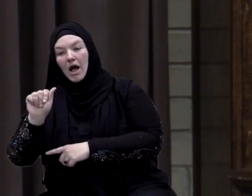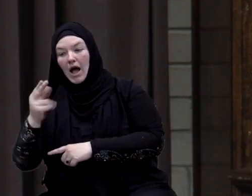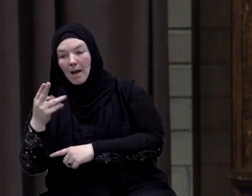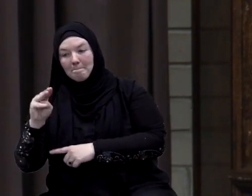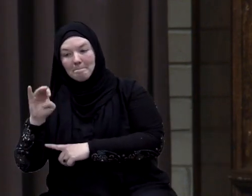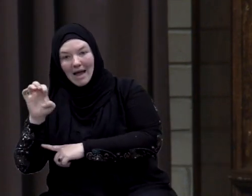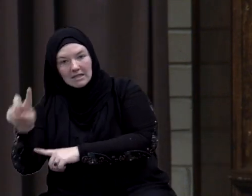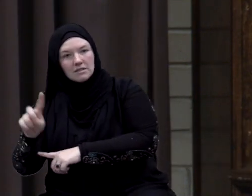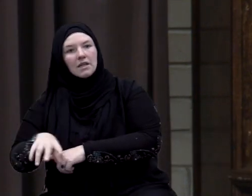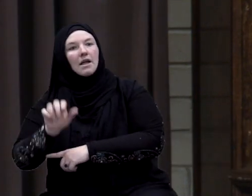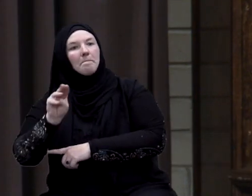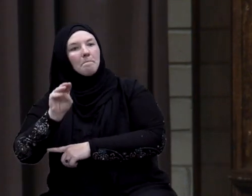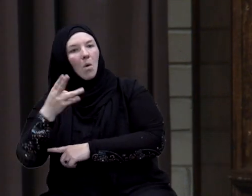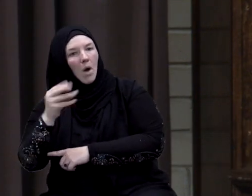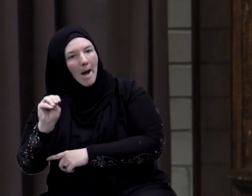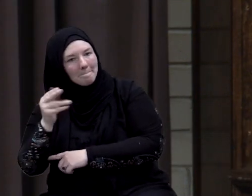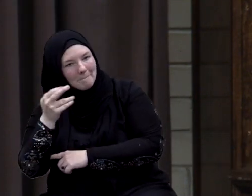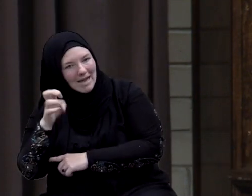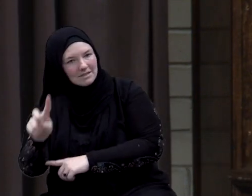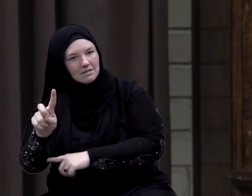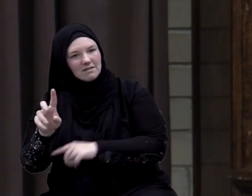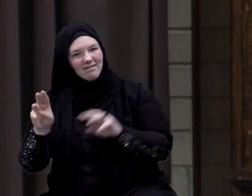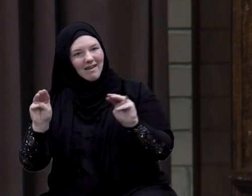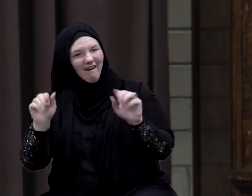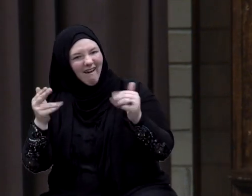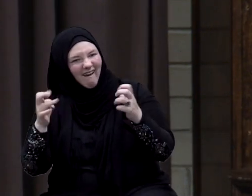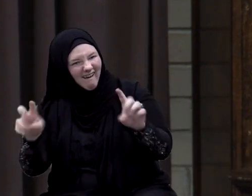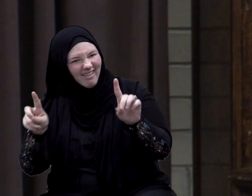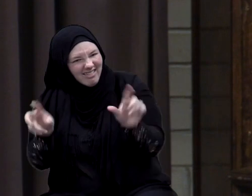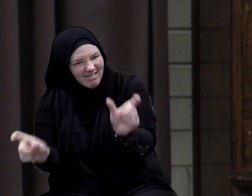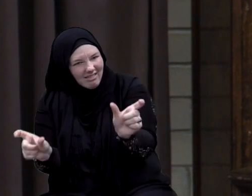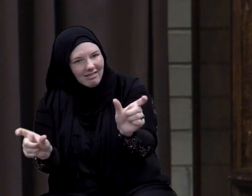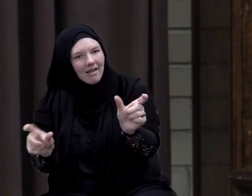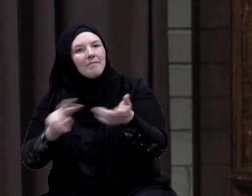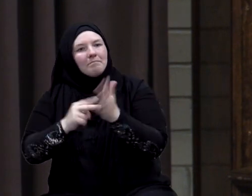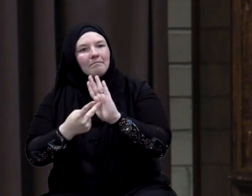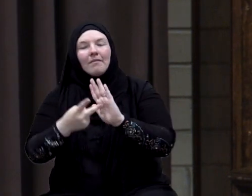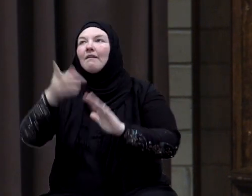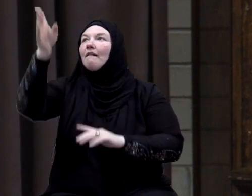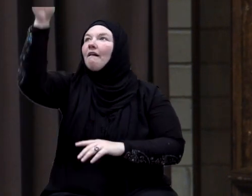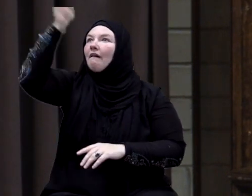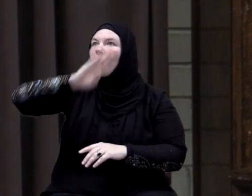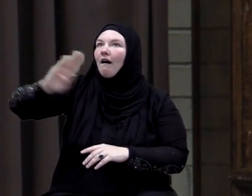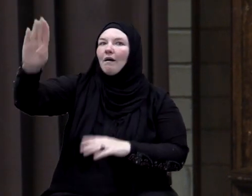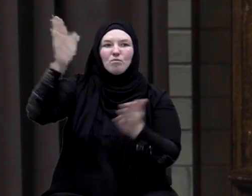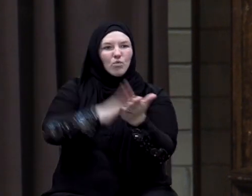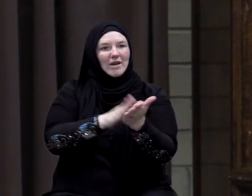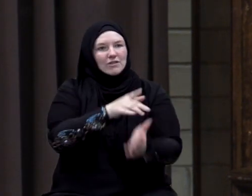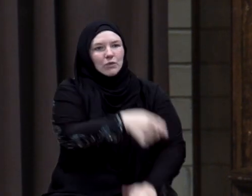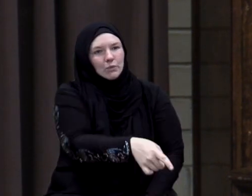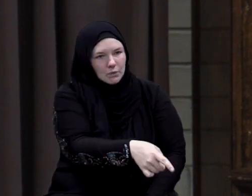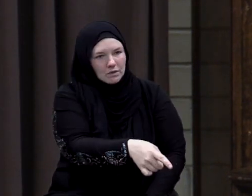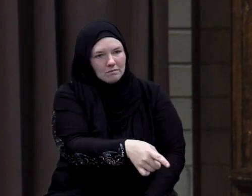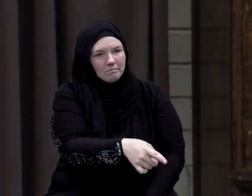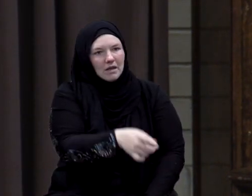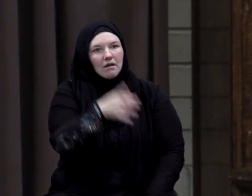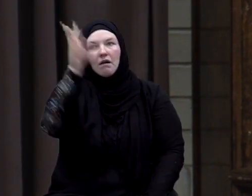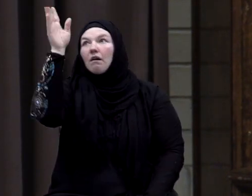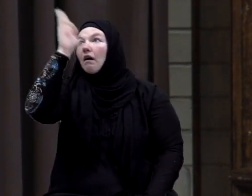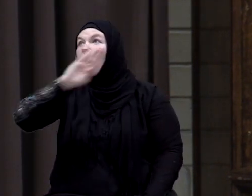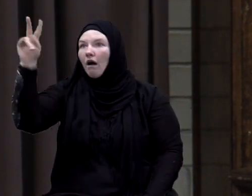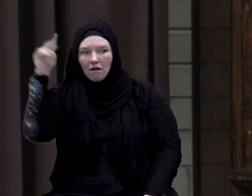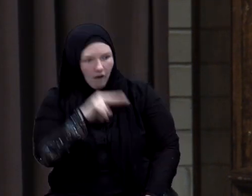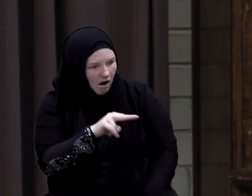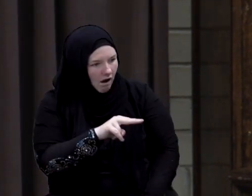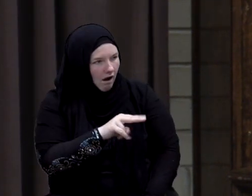Allah has chosen him. And in his commendation of the manners of the Prophet, Allah subhanahu wa